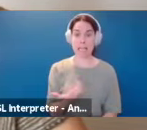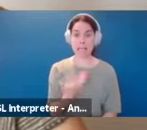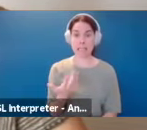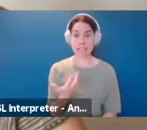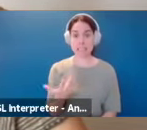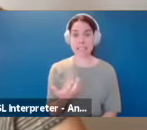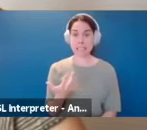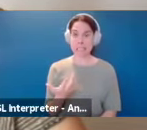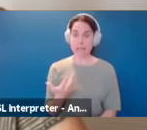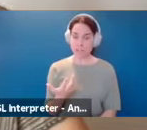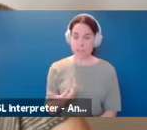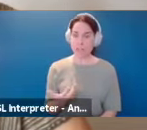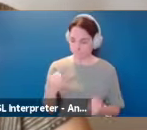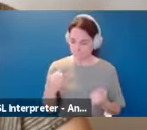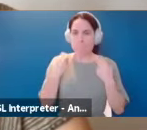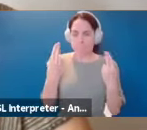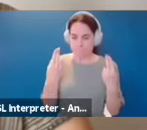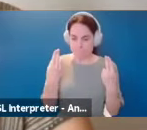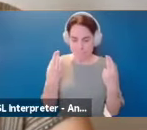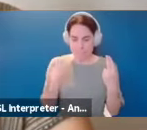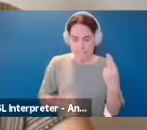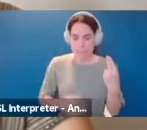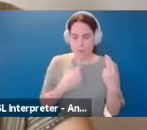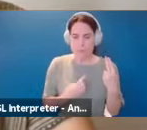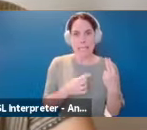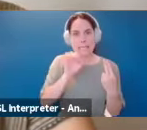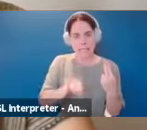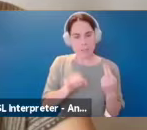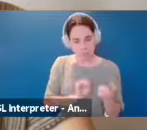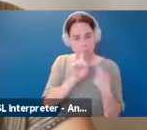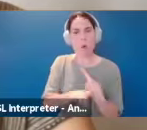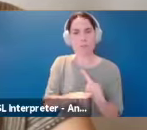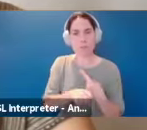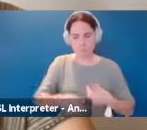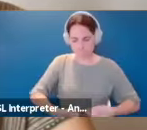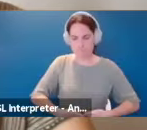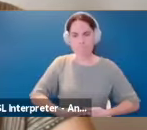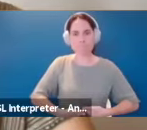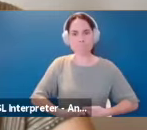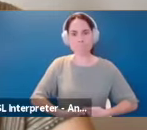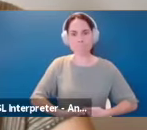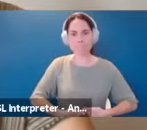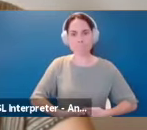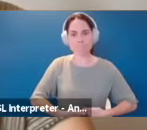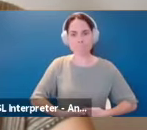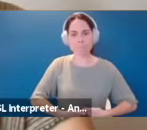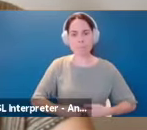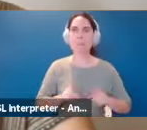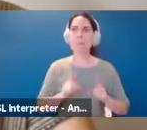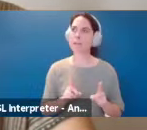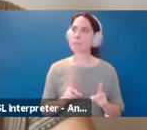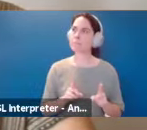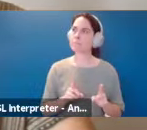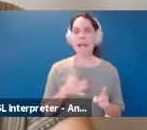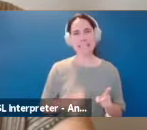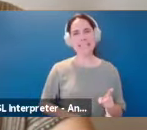fortitude. And what I have to really push against in my conditioning, and I'll just name this, is the way in which my, because it will help me be more present,